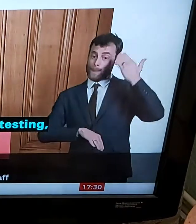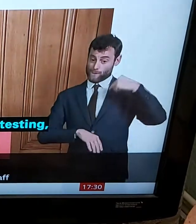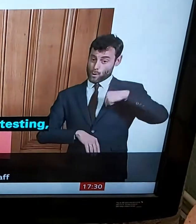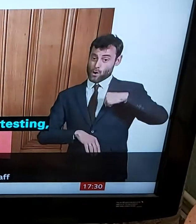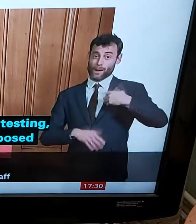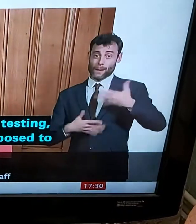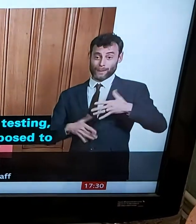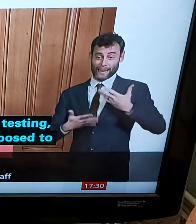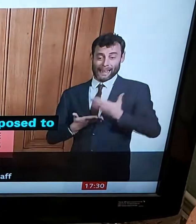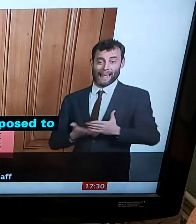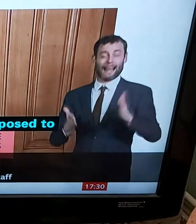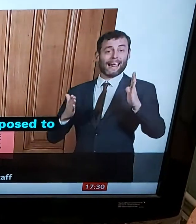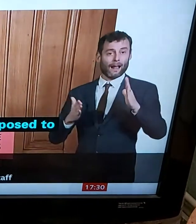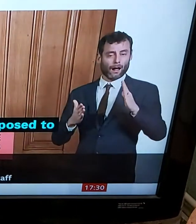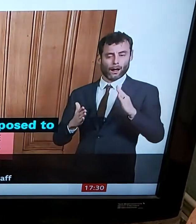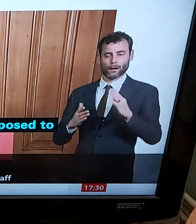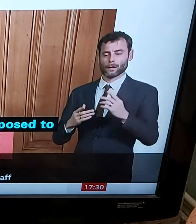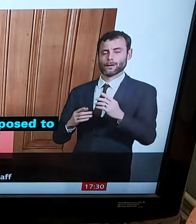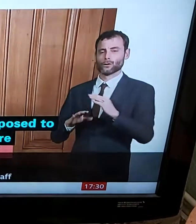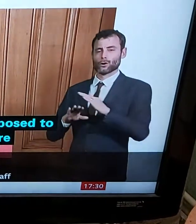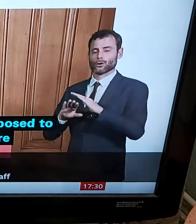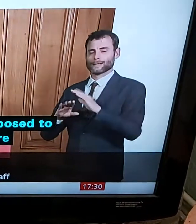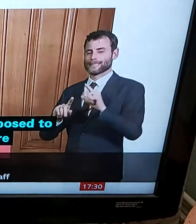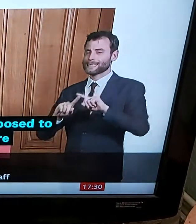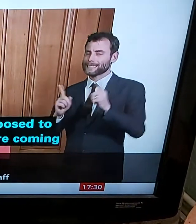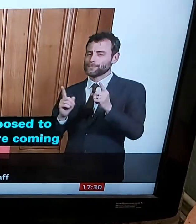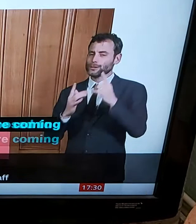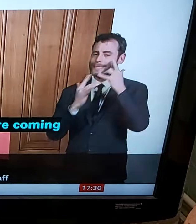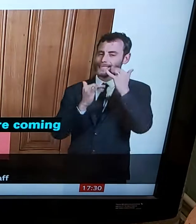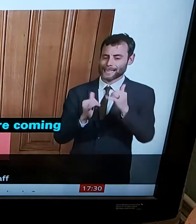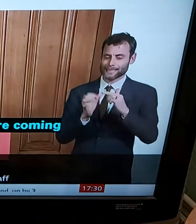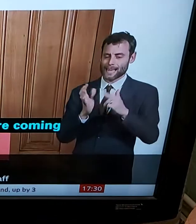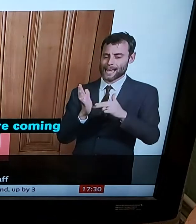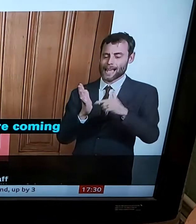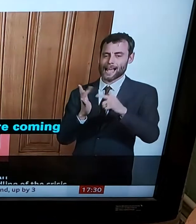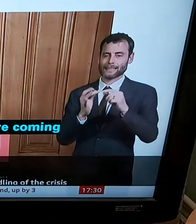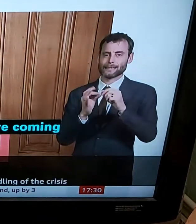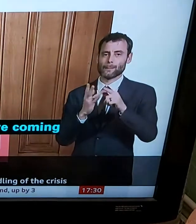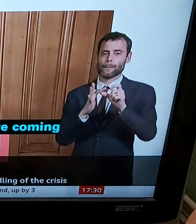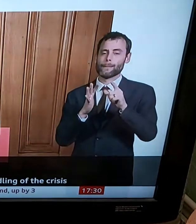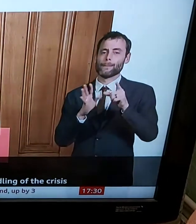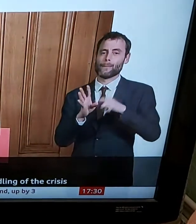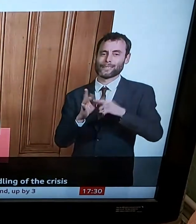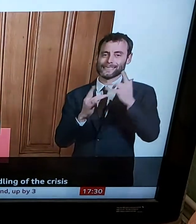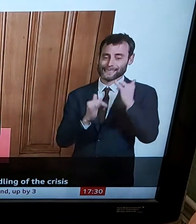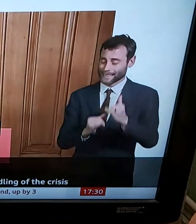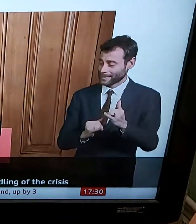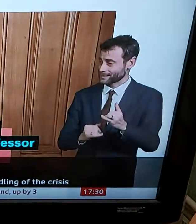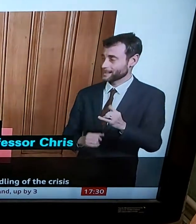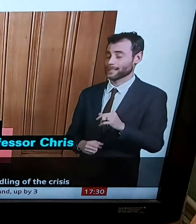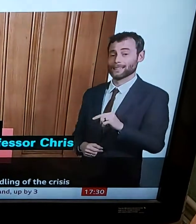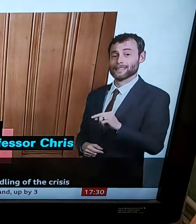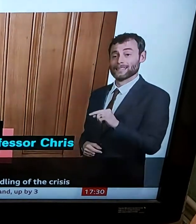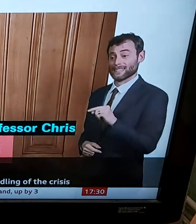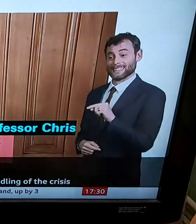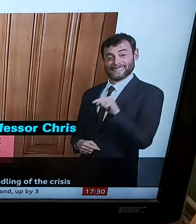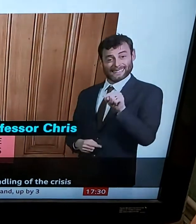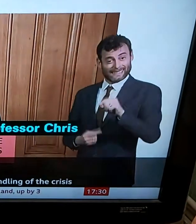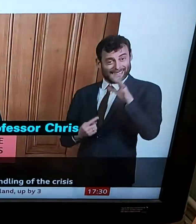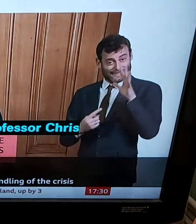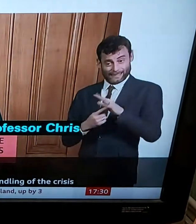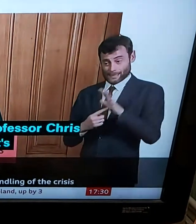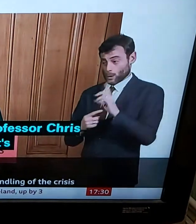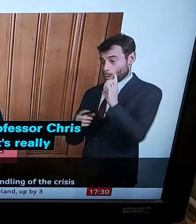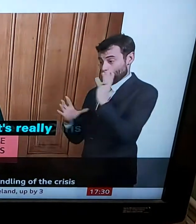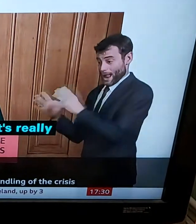are coming from a variety of different manufacturers, and I think, as Professor Whitty has said before, it is really critical that each